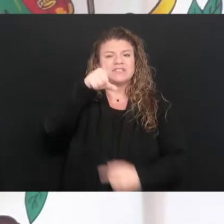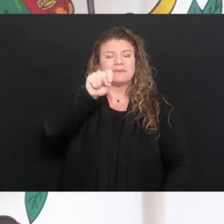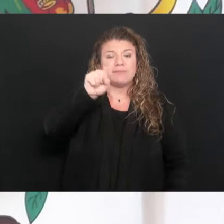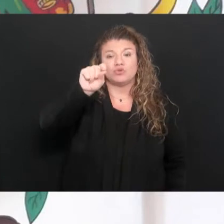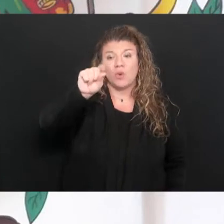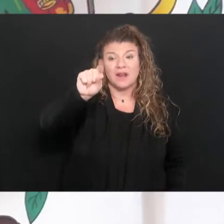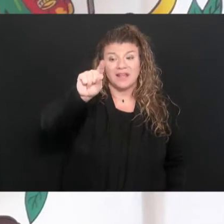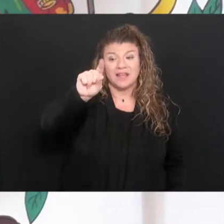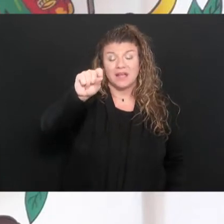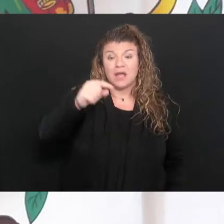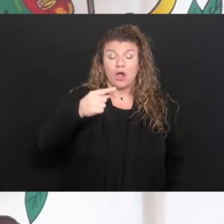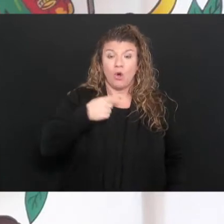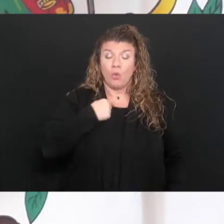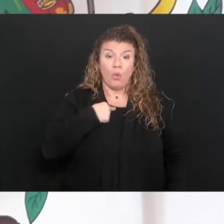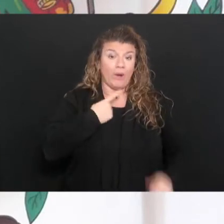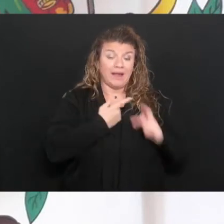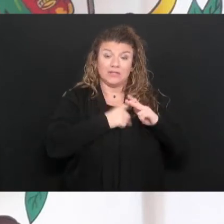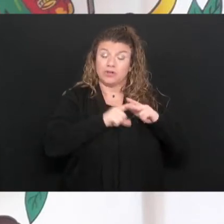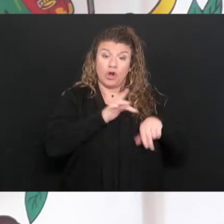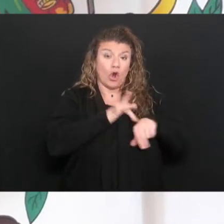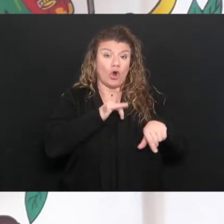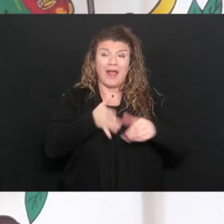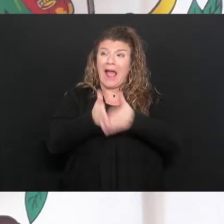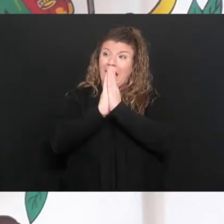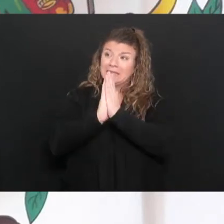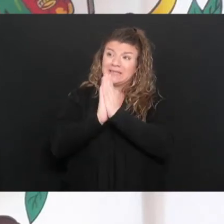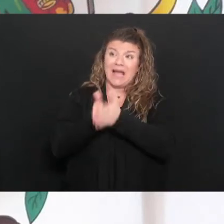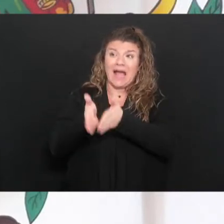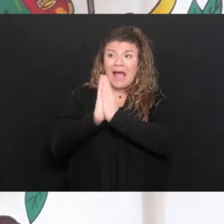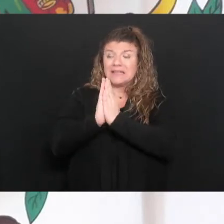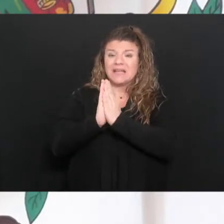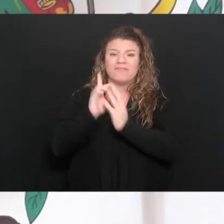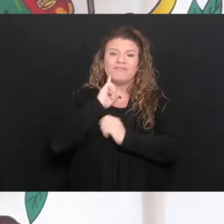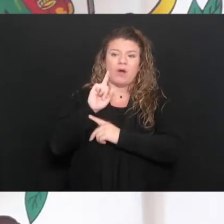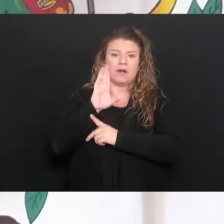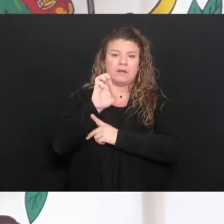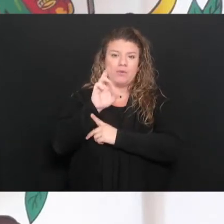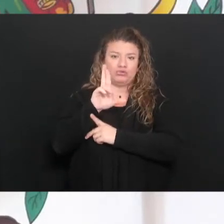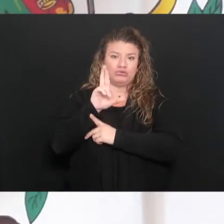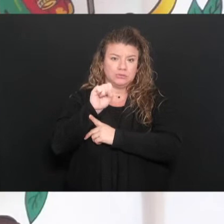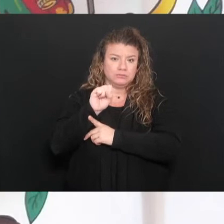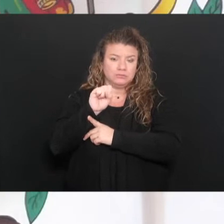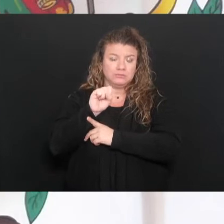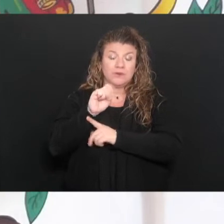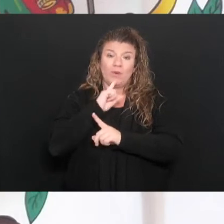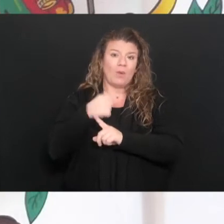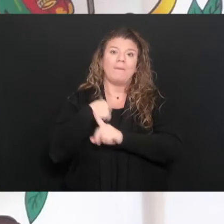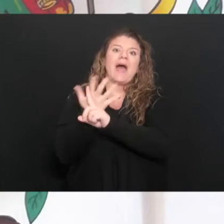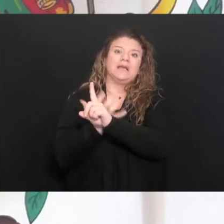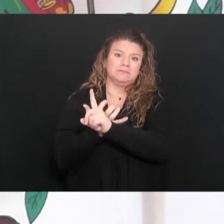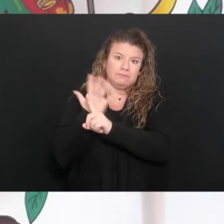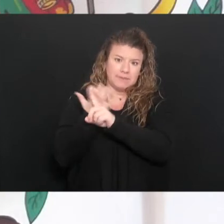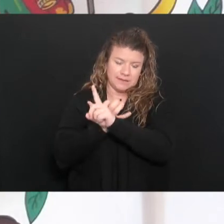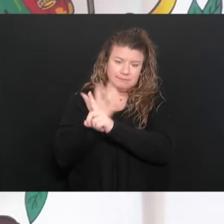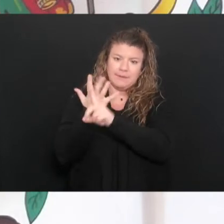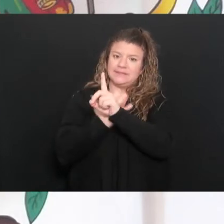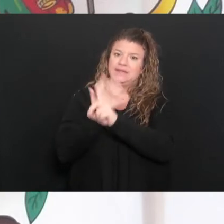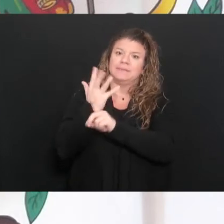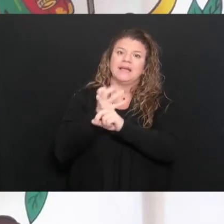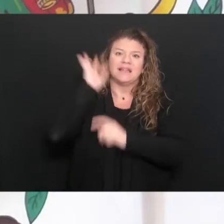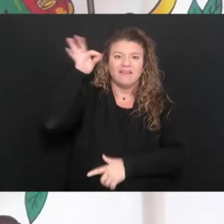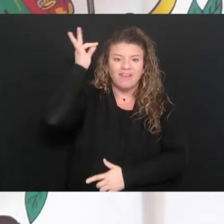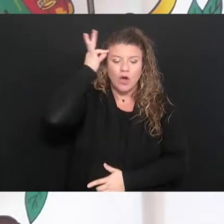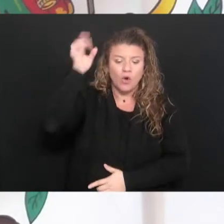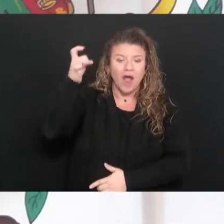And we started early on asking for booster shots, really begging the federal government to